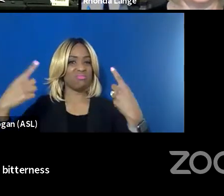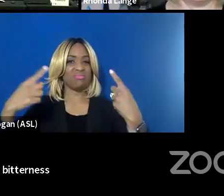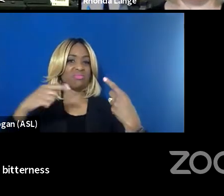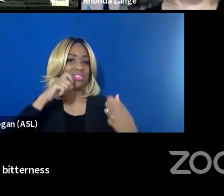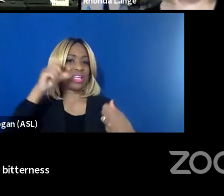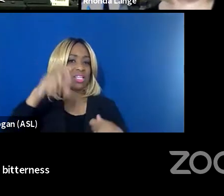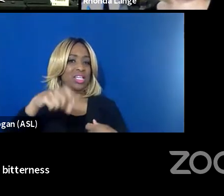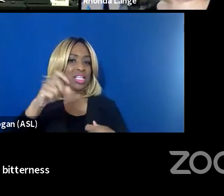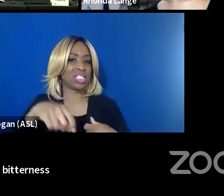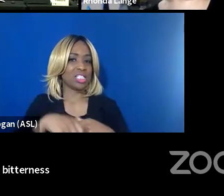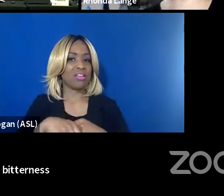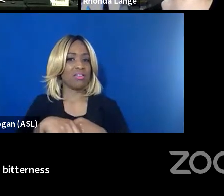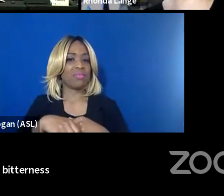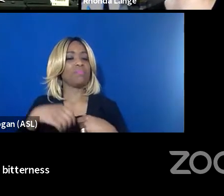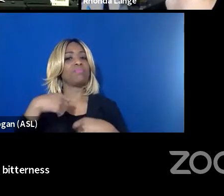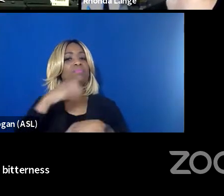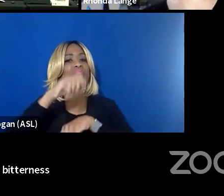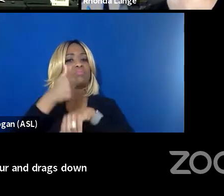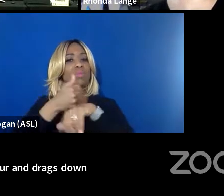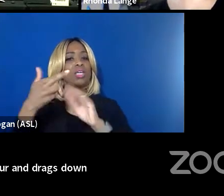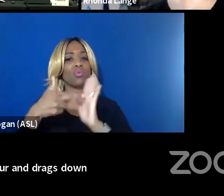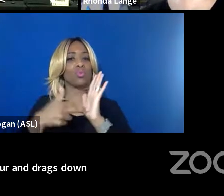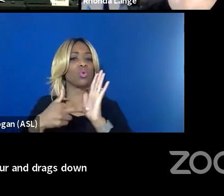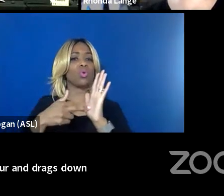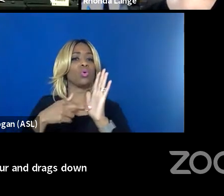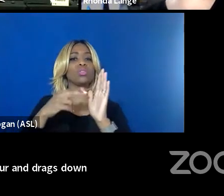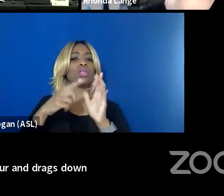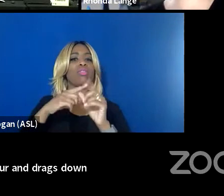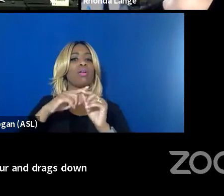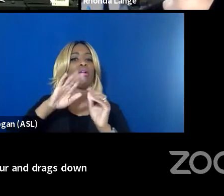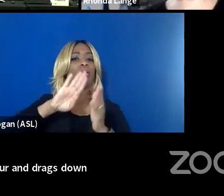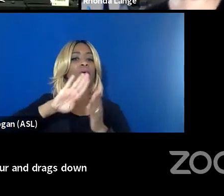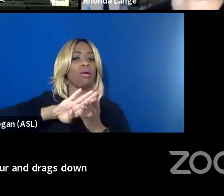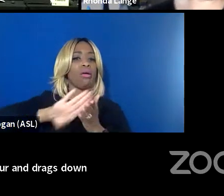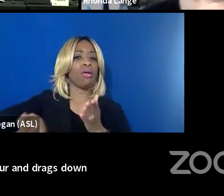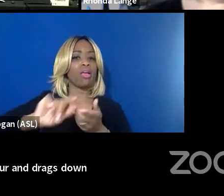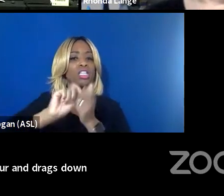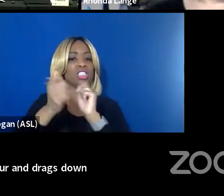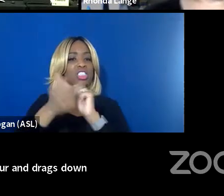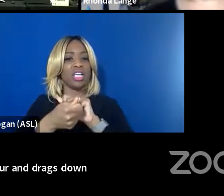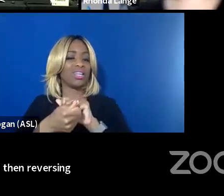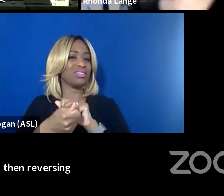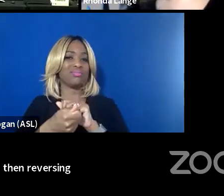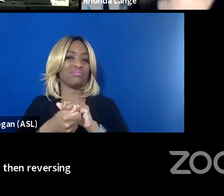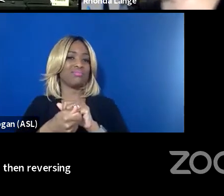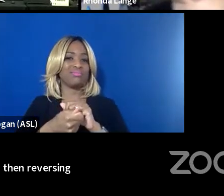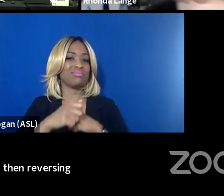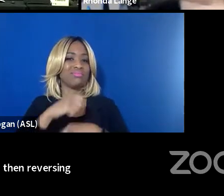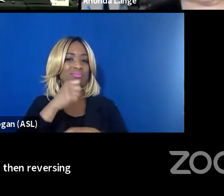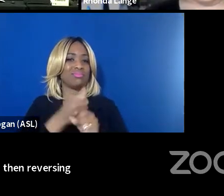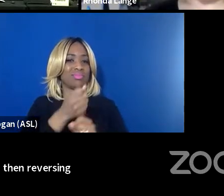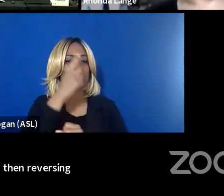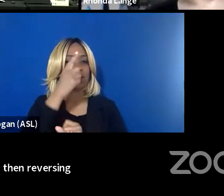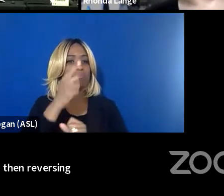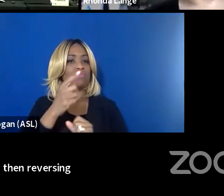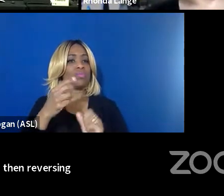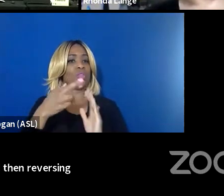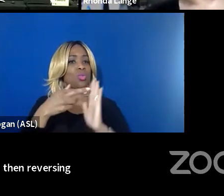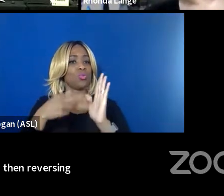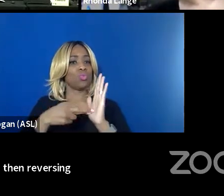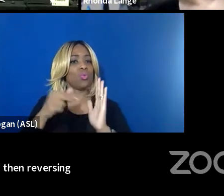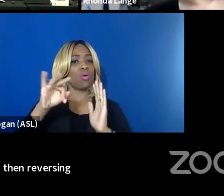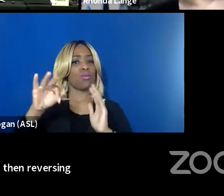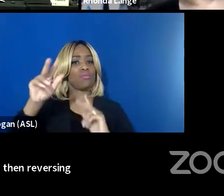everyone. Making rules and then reversing them is really inefficient. The rules of the people must be